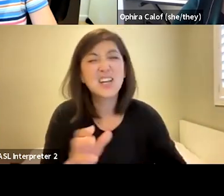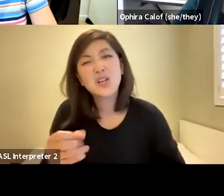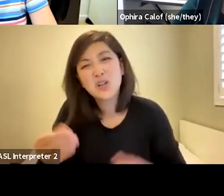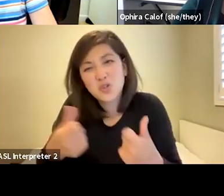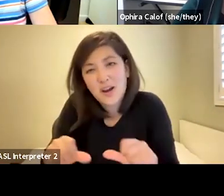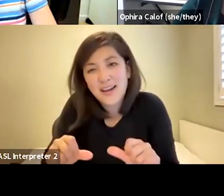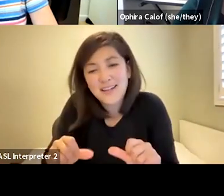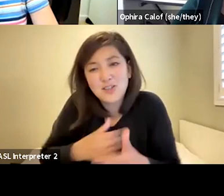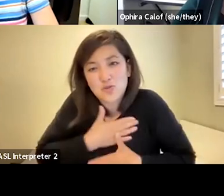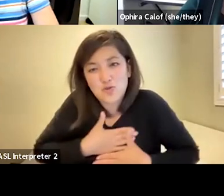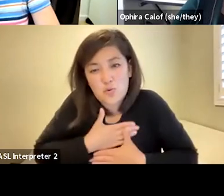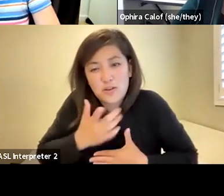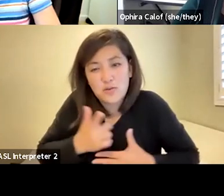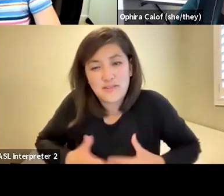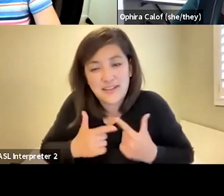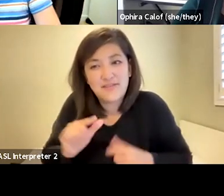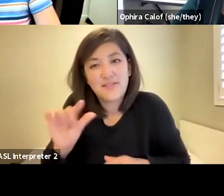much.